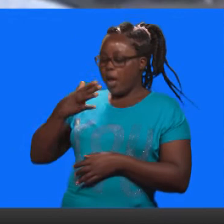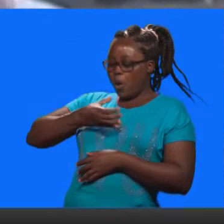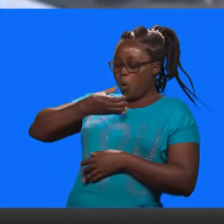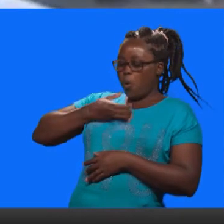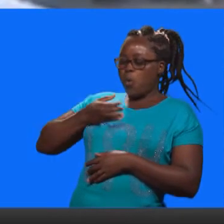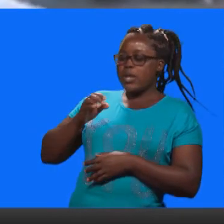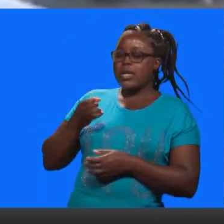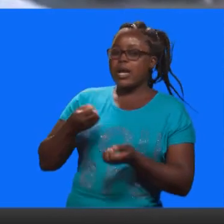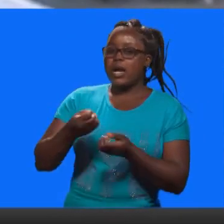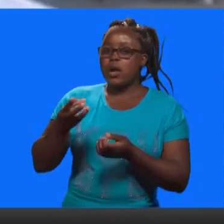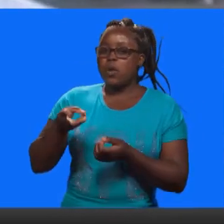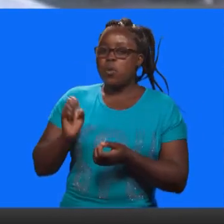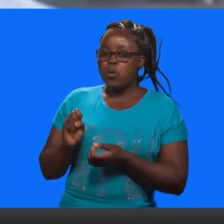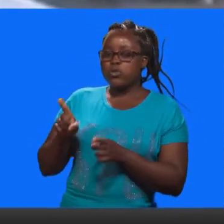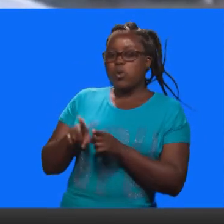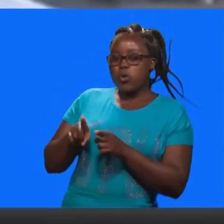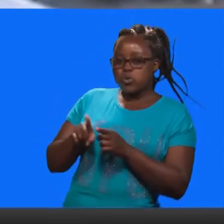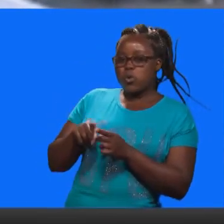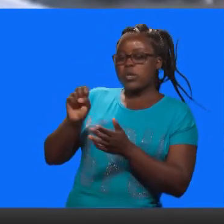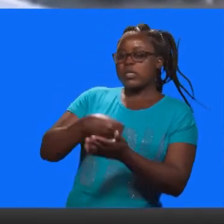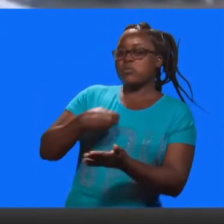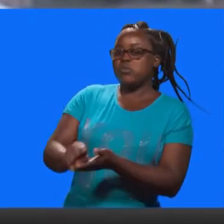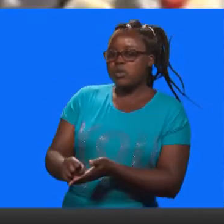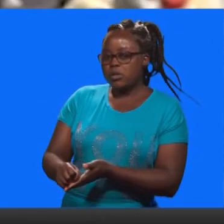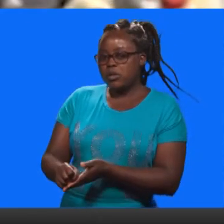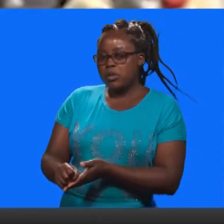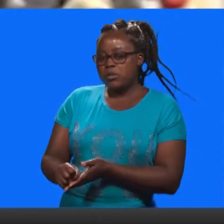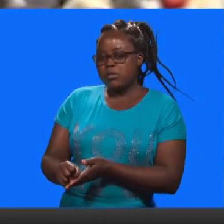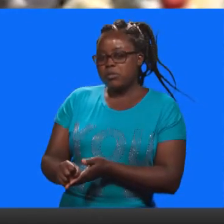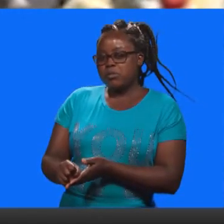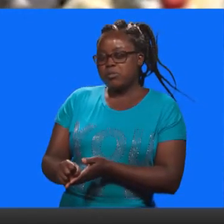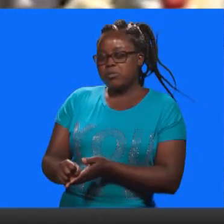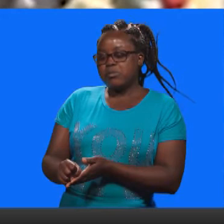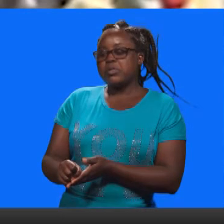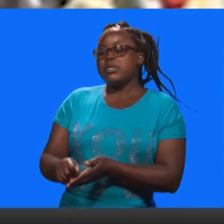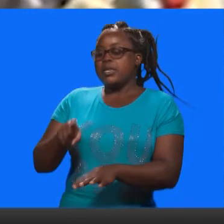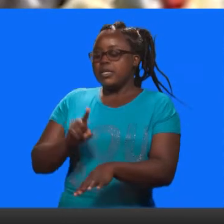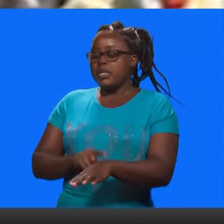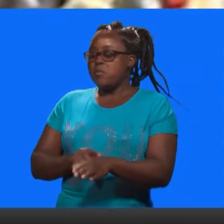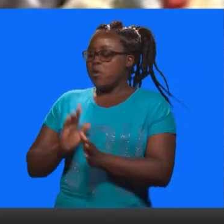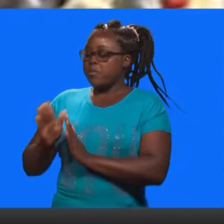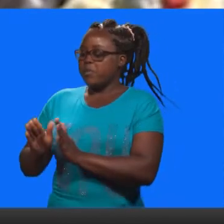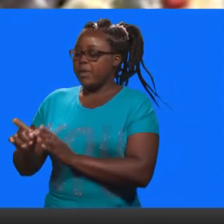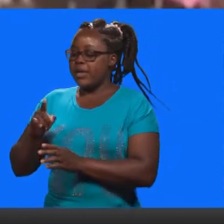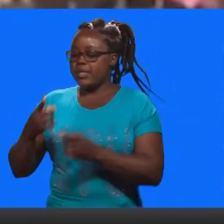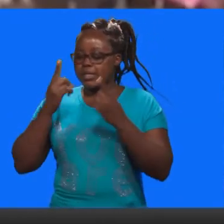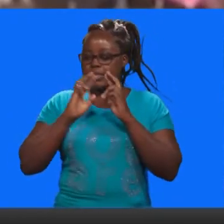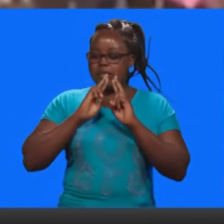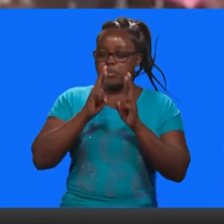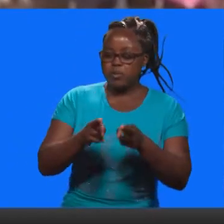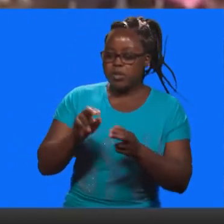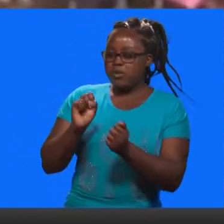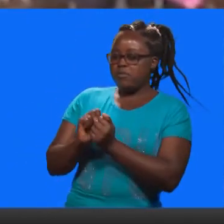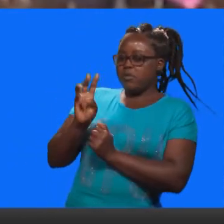stoned. So how can I be organizing violence against my car and my security? Tulipokuwa tunaandaa taarifa hii, watu